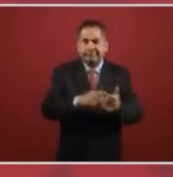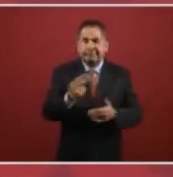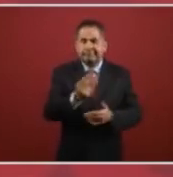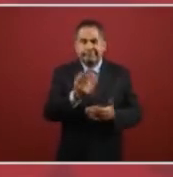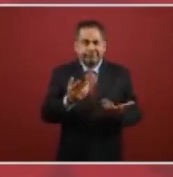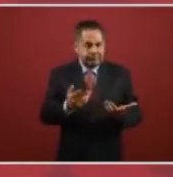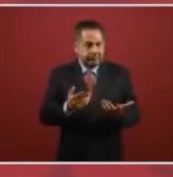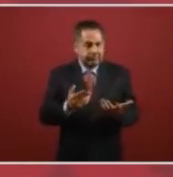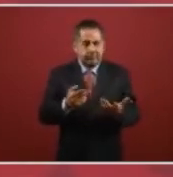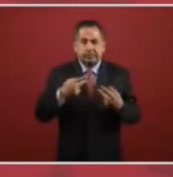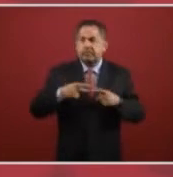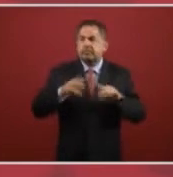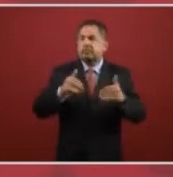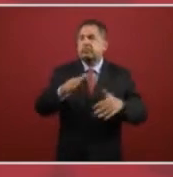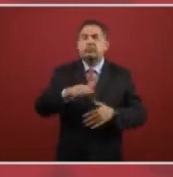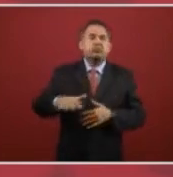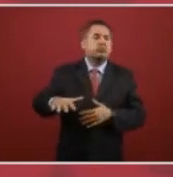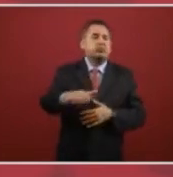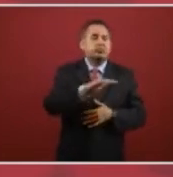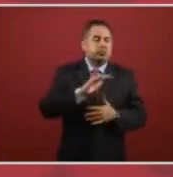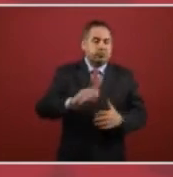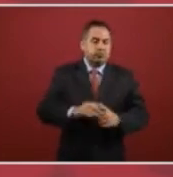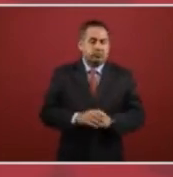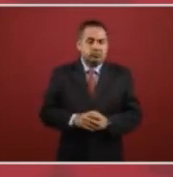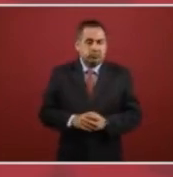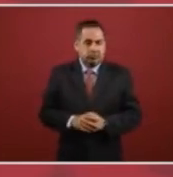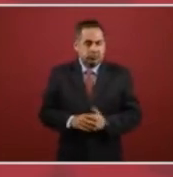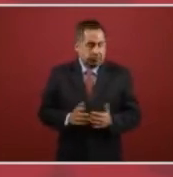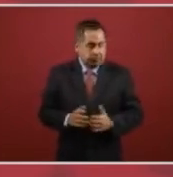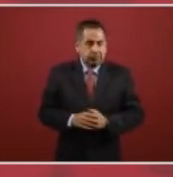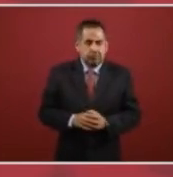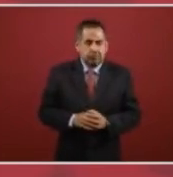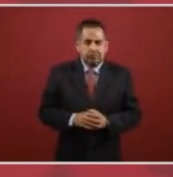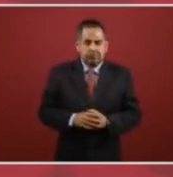with attending to the needs of the people,